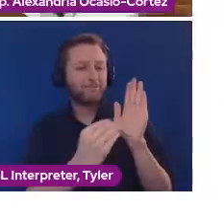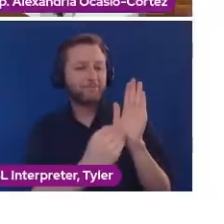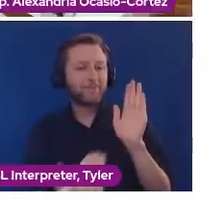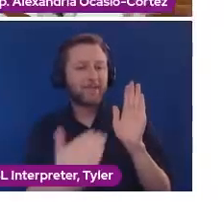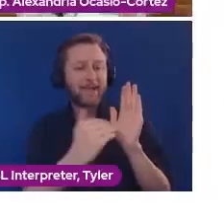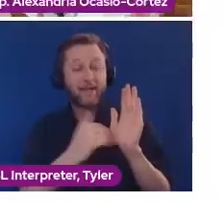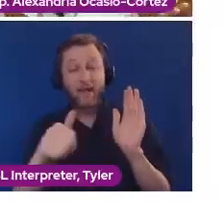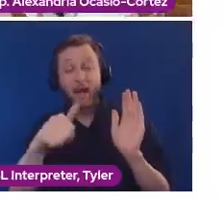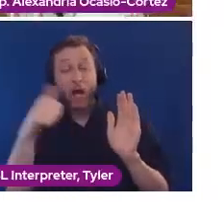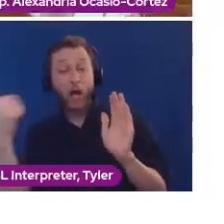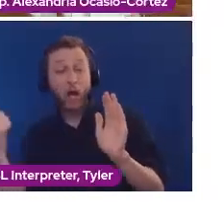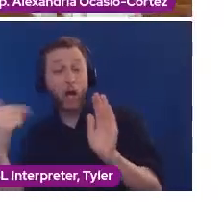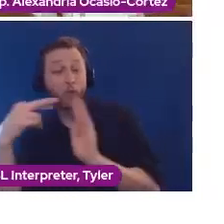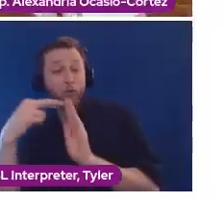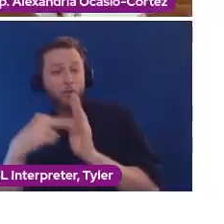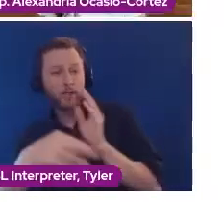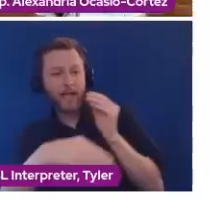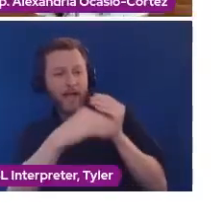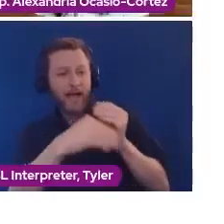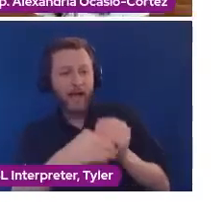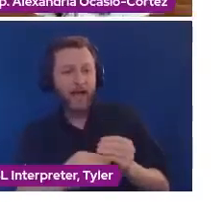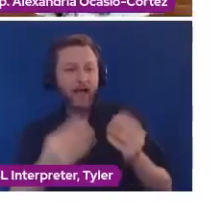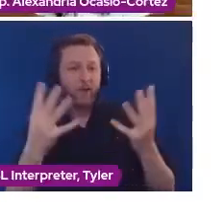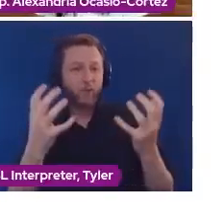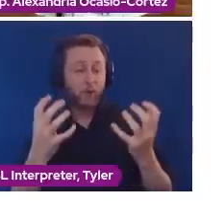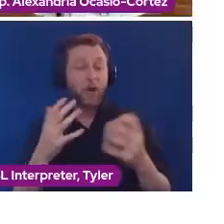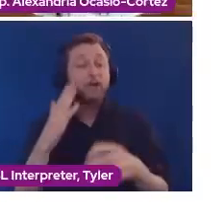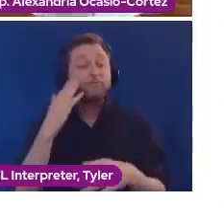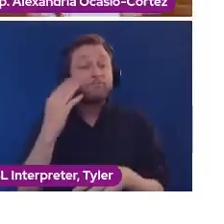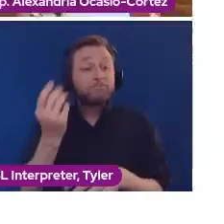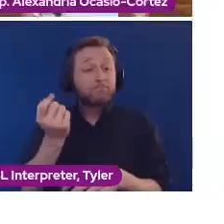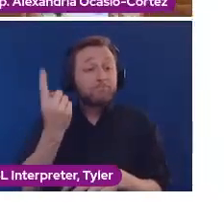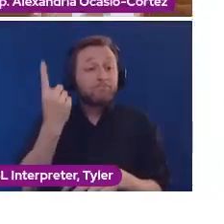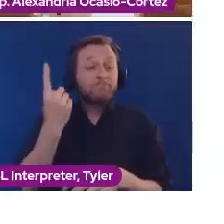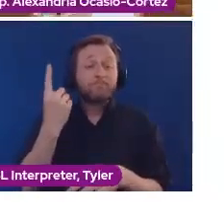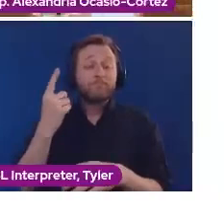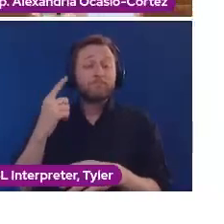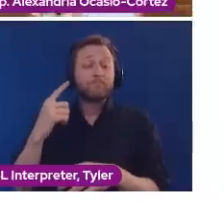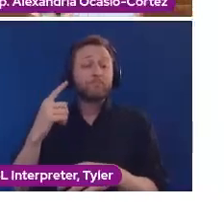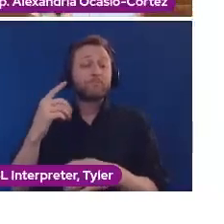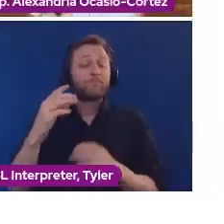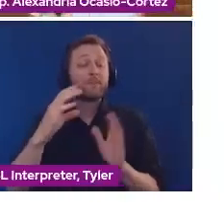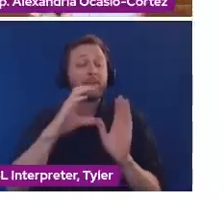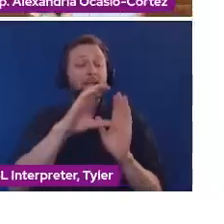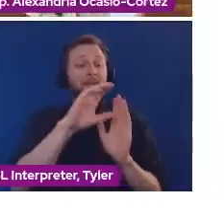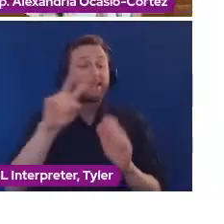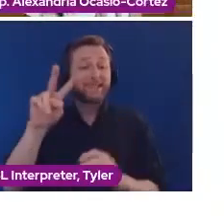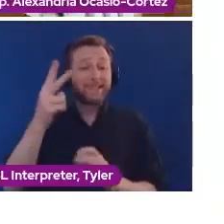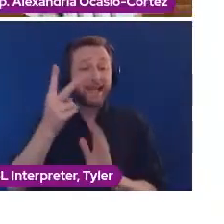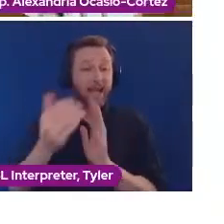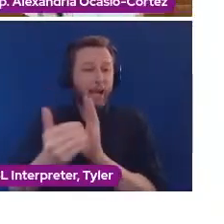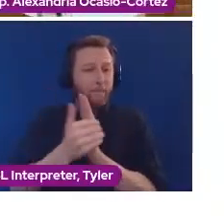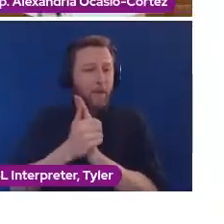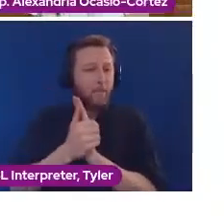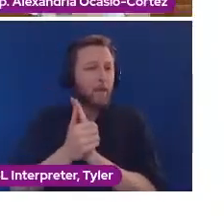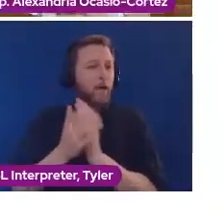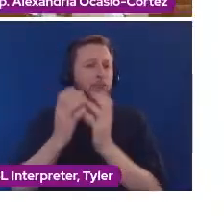still protect the Second Amendment in the United States, but that doesn't mean that we can just